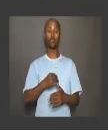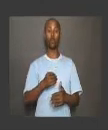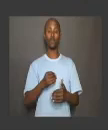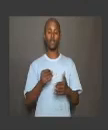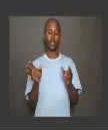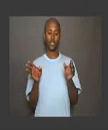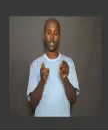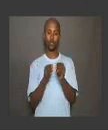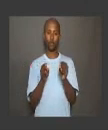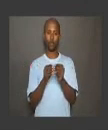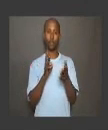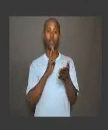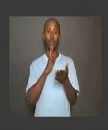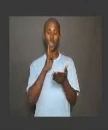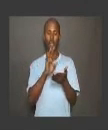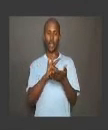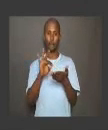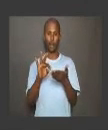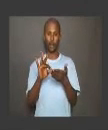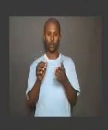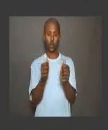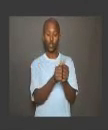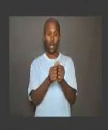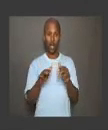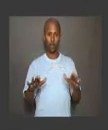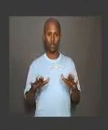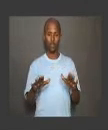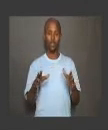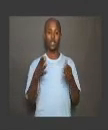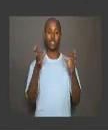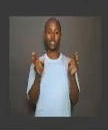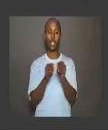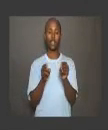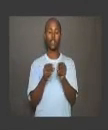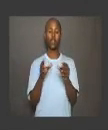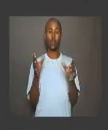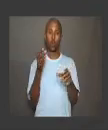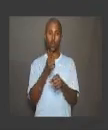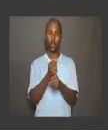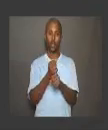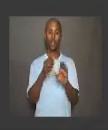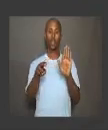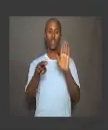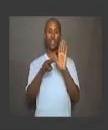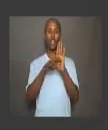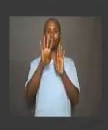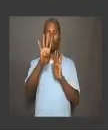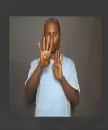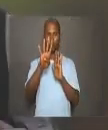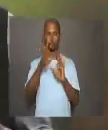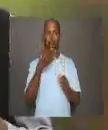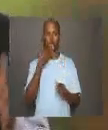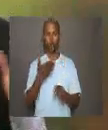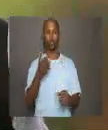set of real numbers without the set containing -4. Great